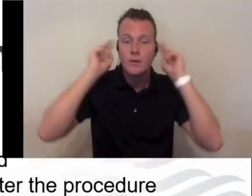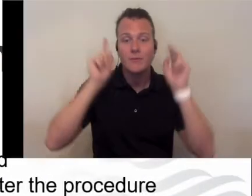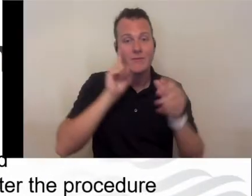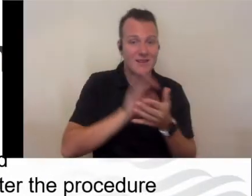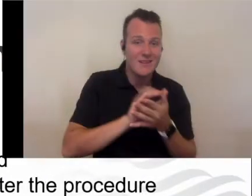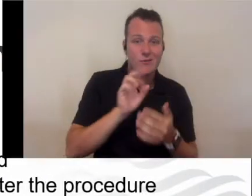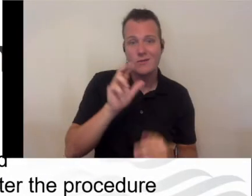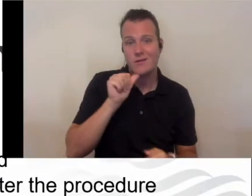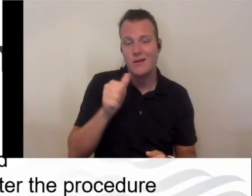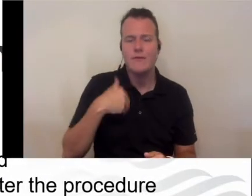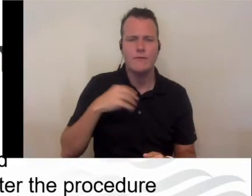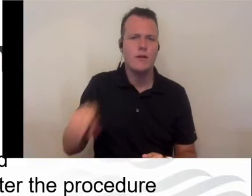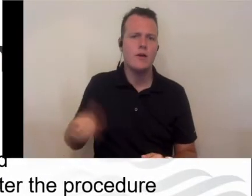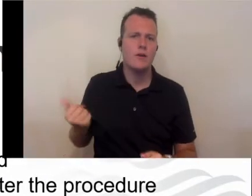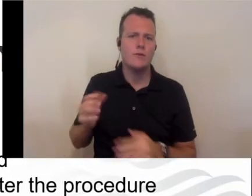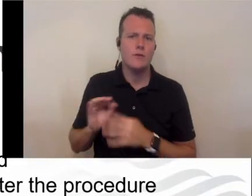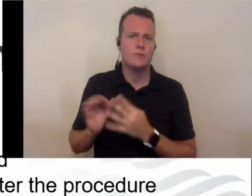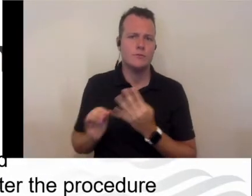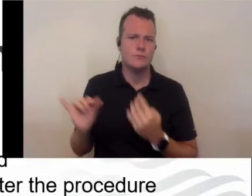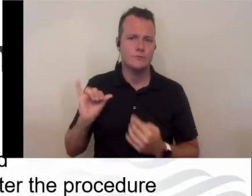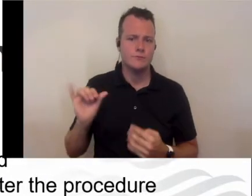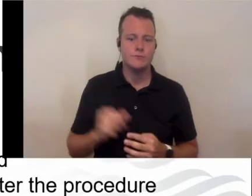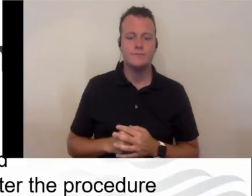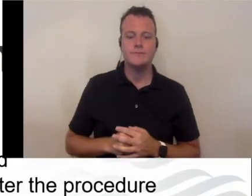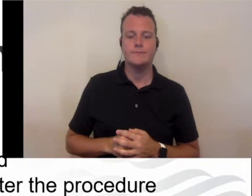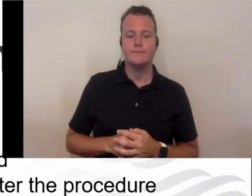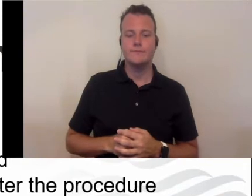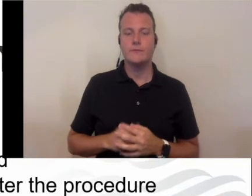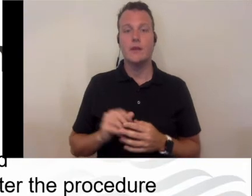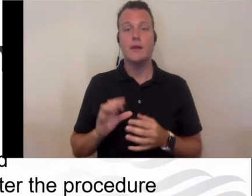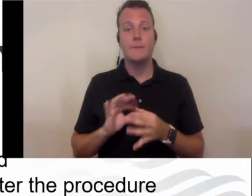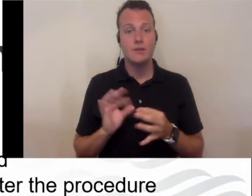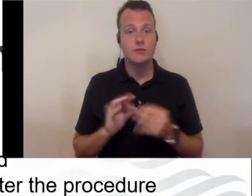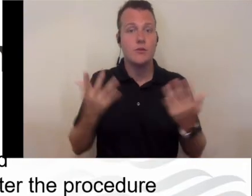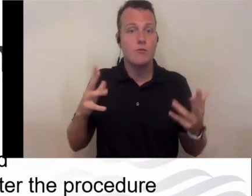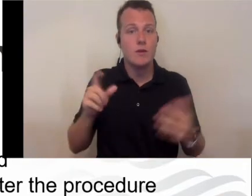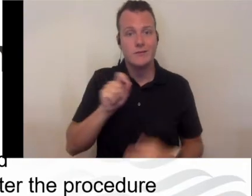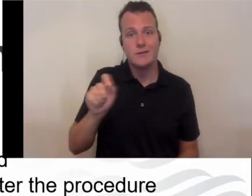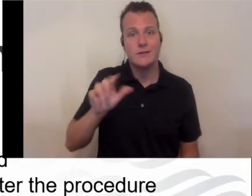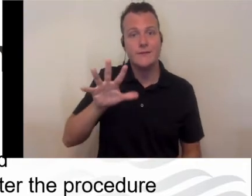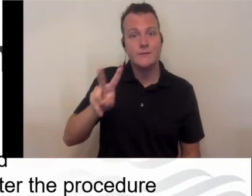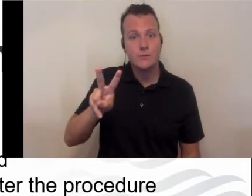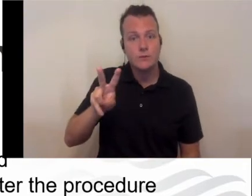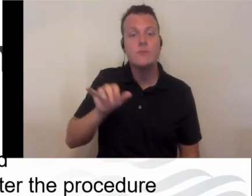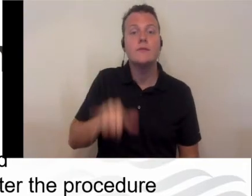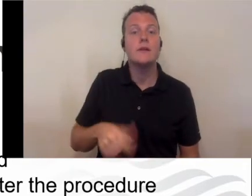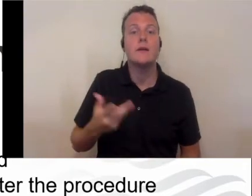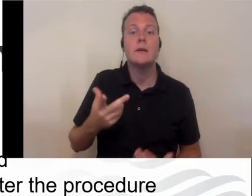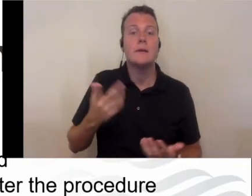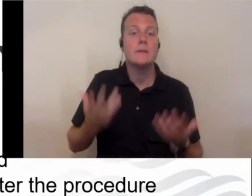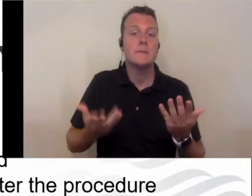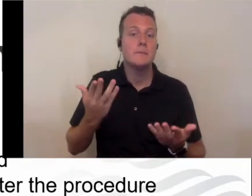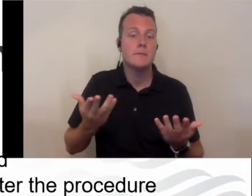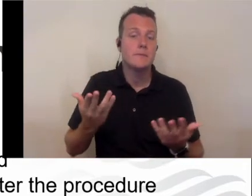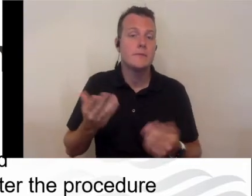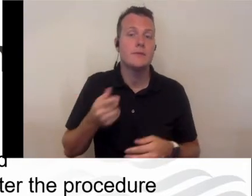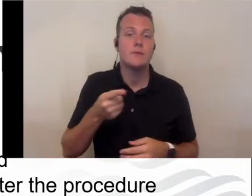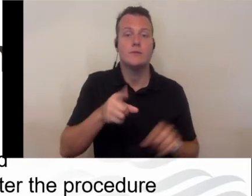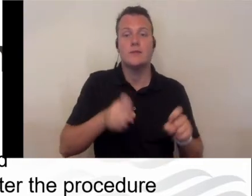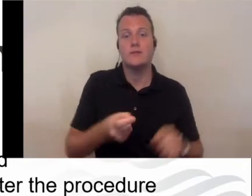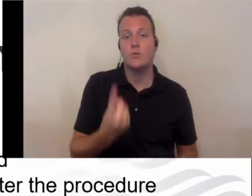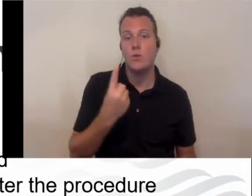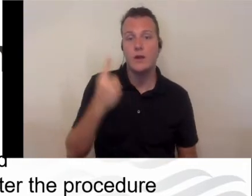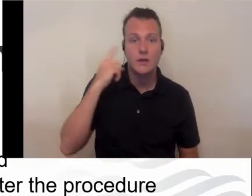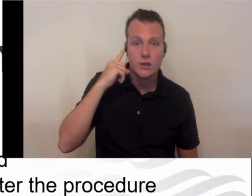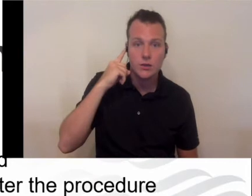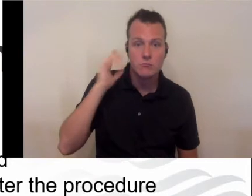options. I mentioned already the 52, and that would be if you're maybe testing one ear. Another example